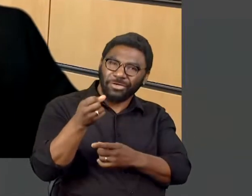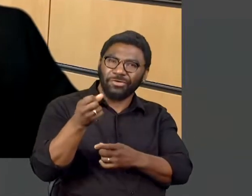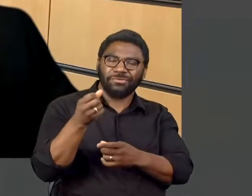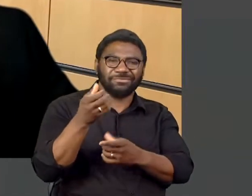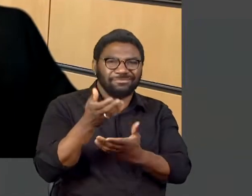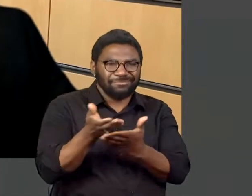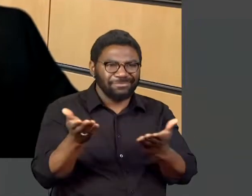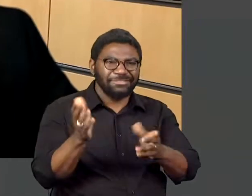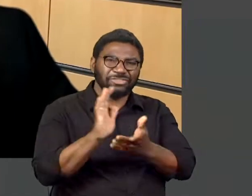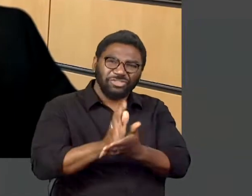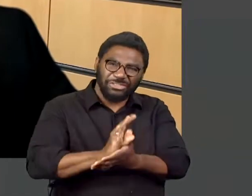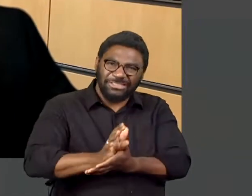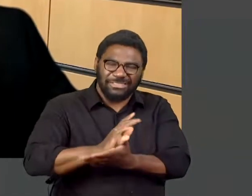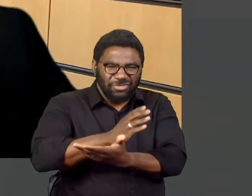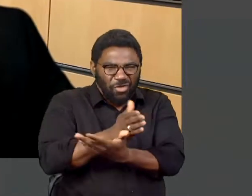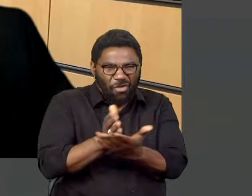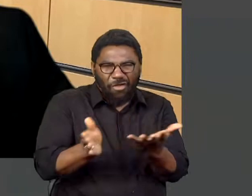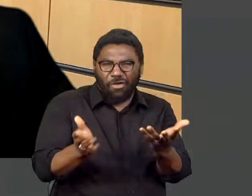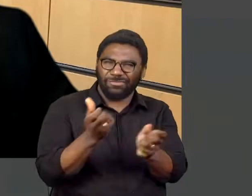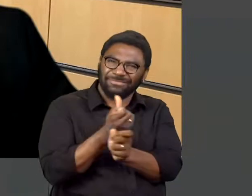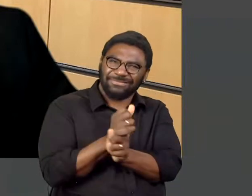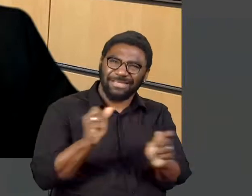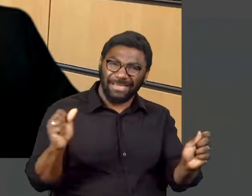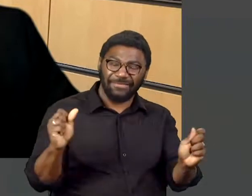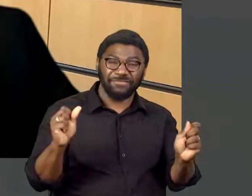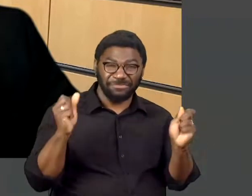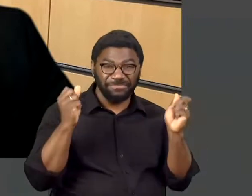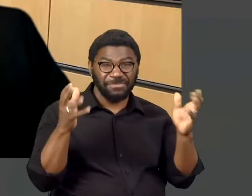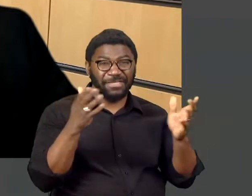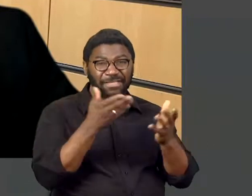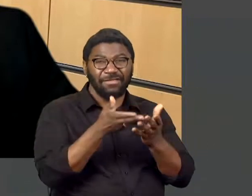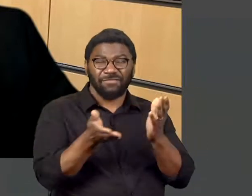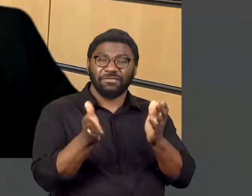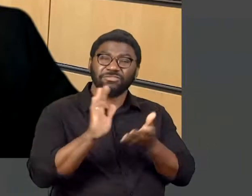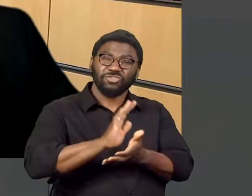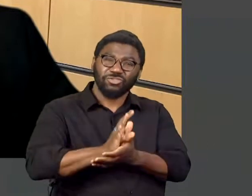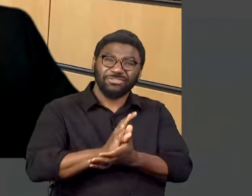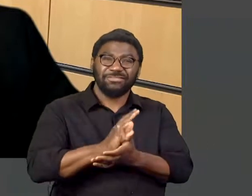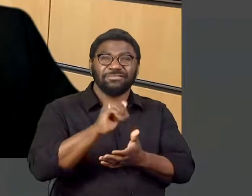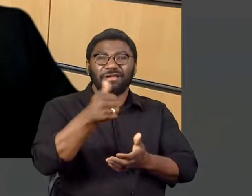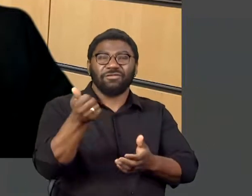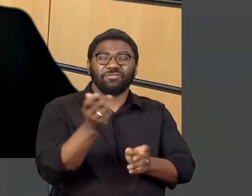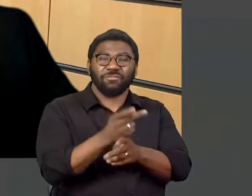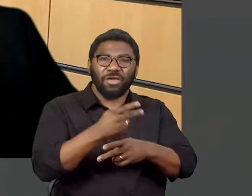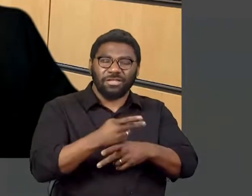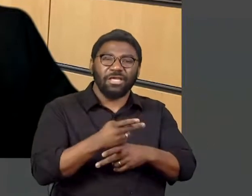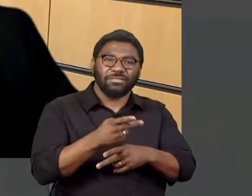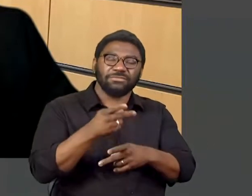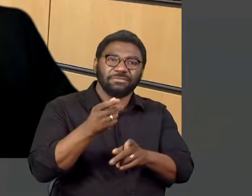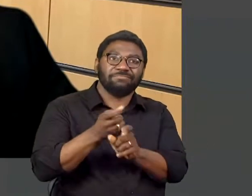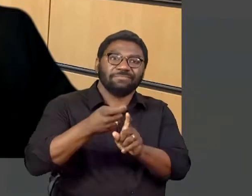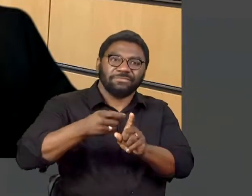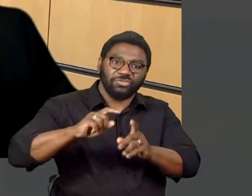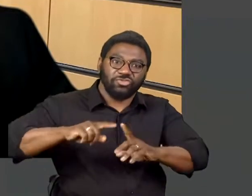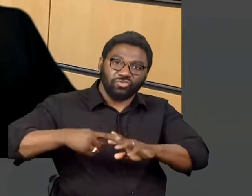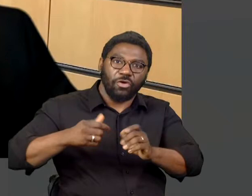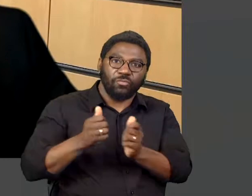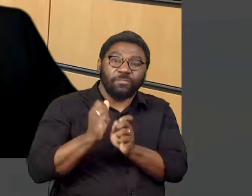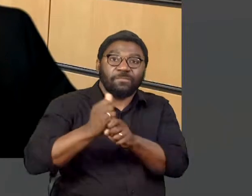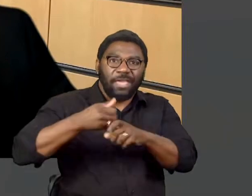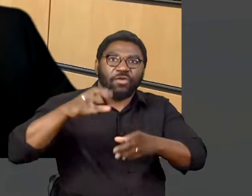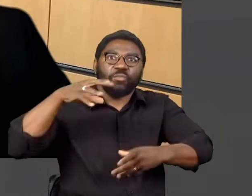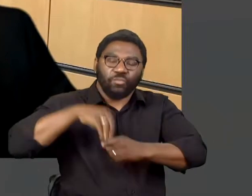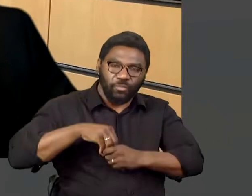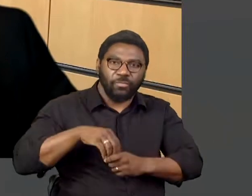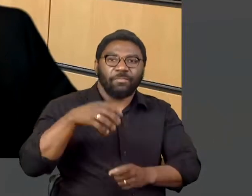the cheeses and other types of products available on the market to consumers are also made from pasteurized milk, so that's a good